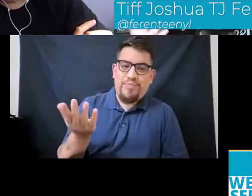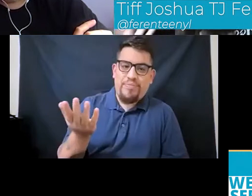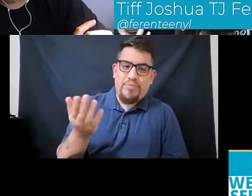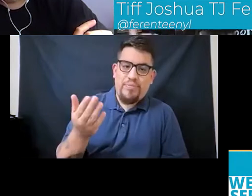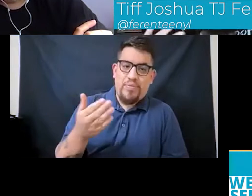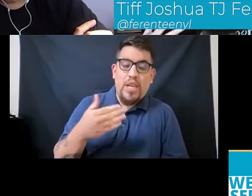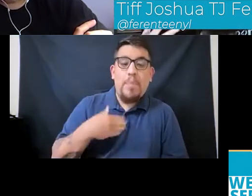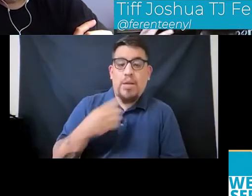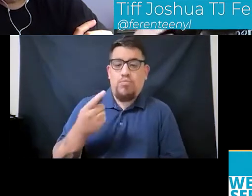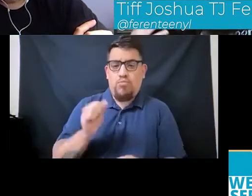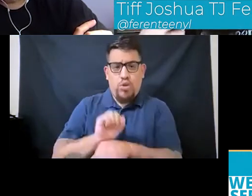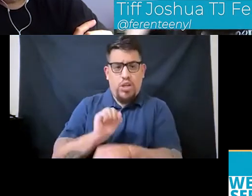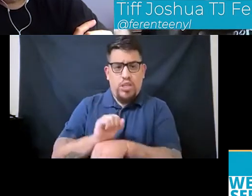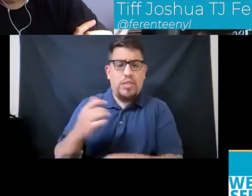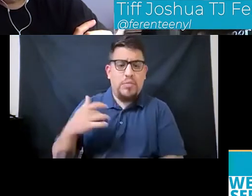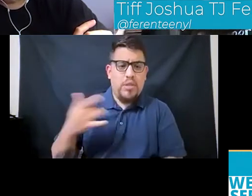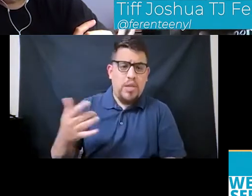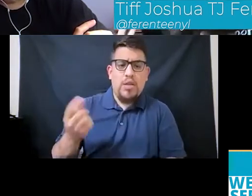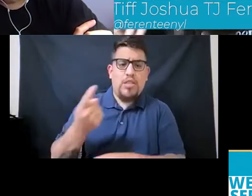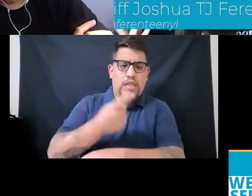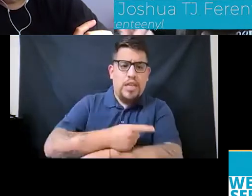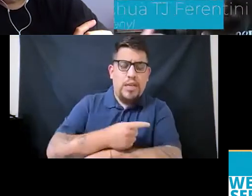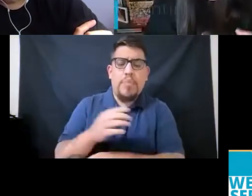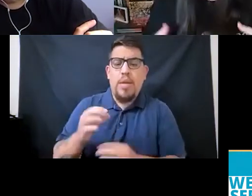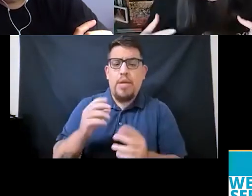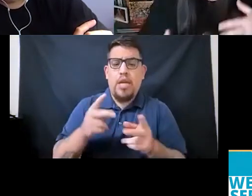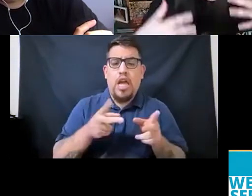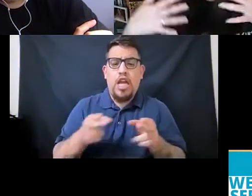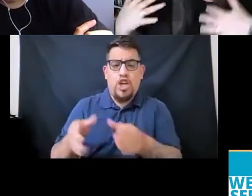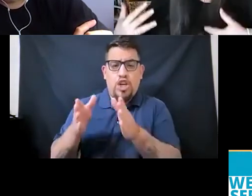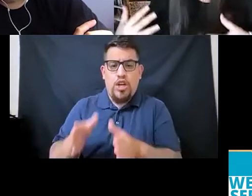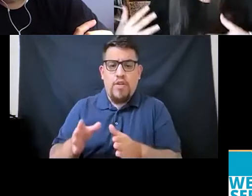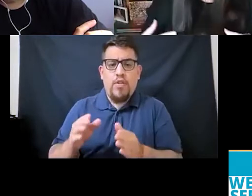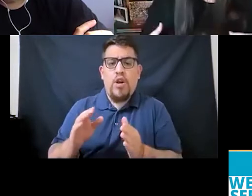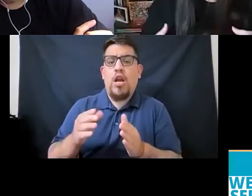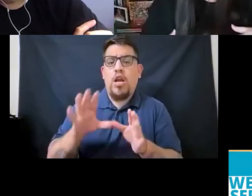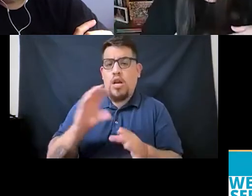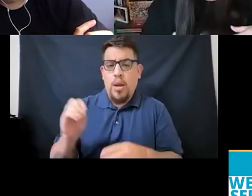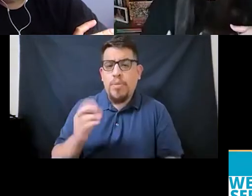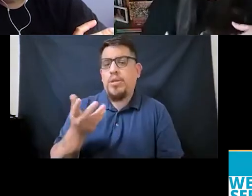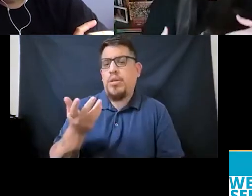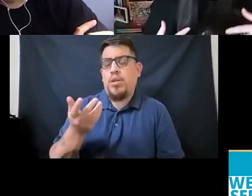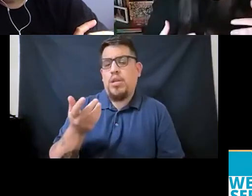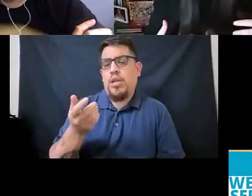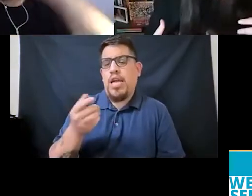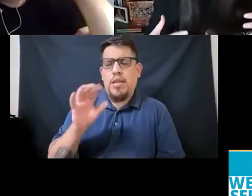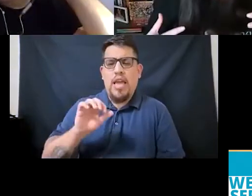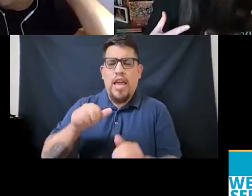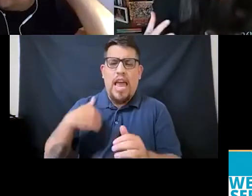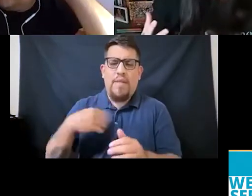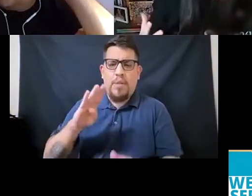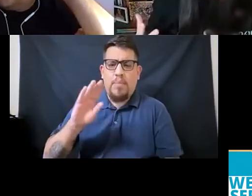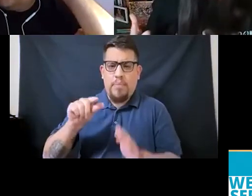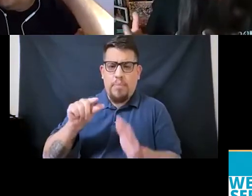My day job, I do, I'm an editor for a publishing company, so I already kind of had that background. And I have been told before that